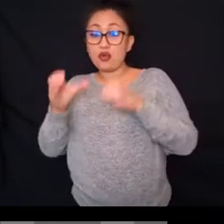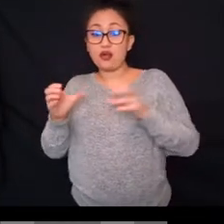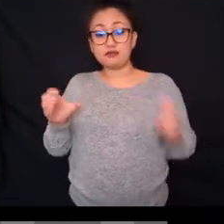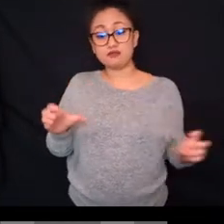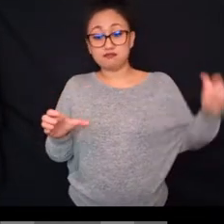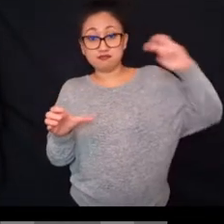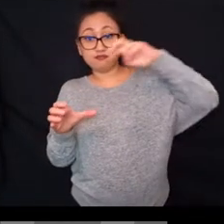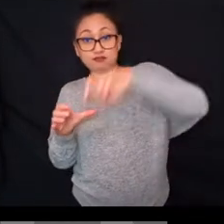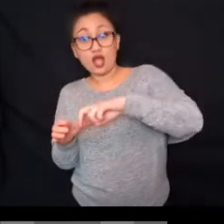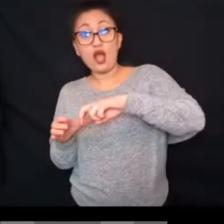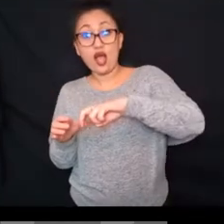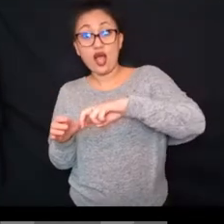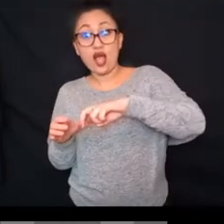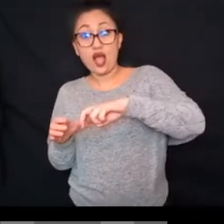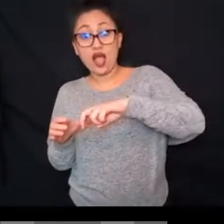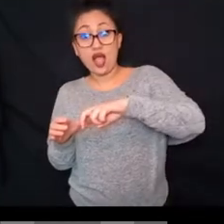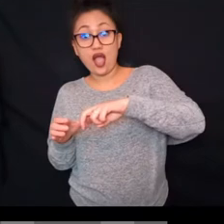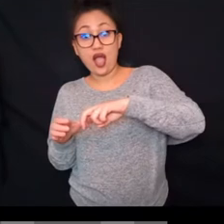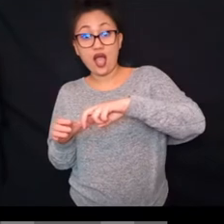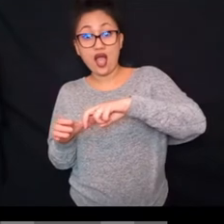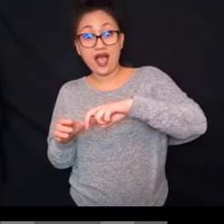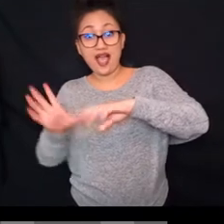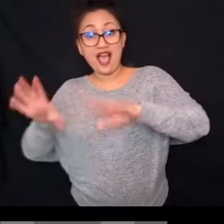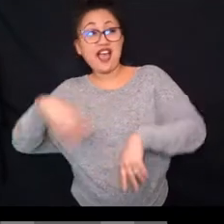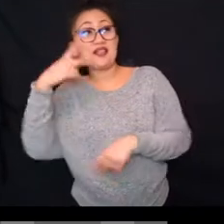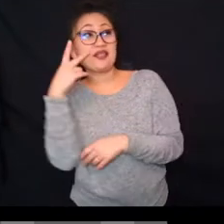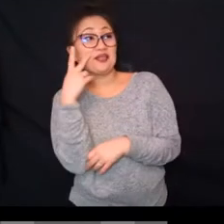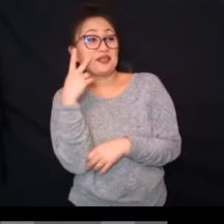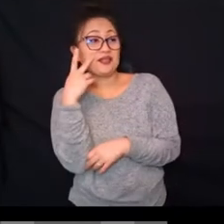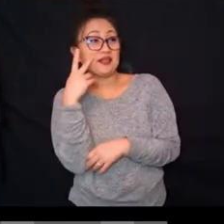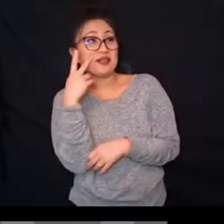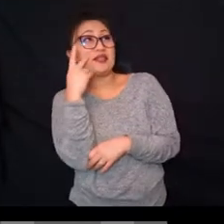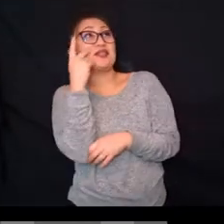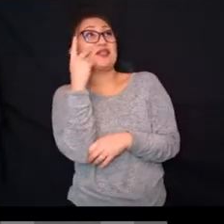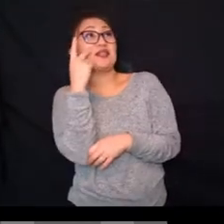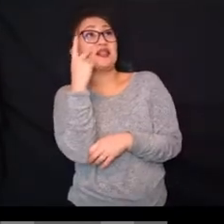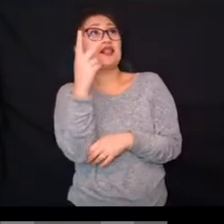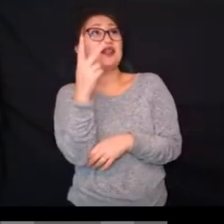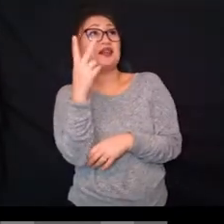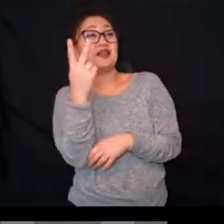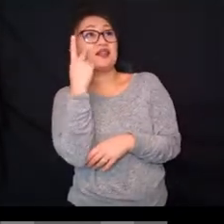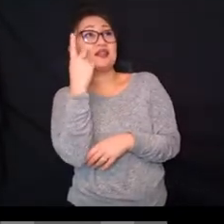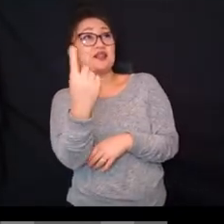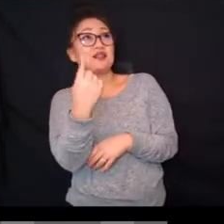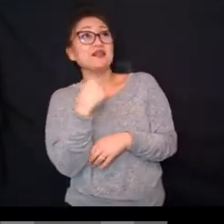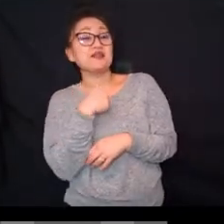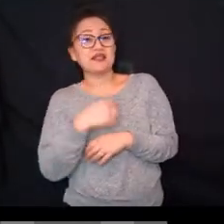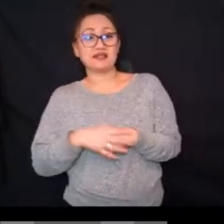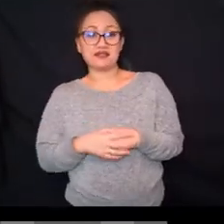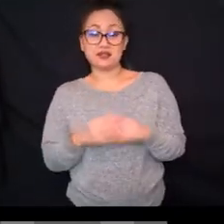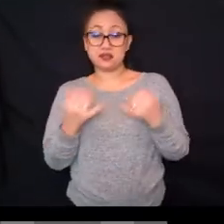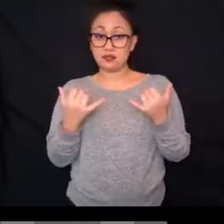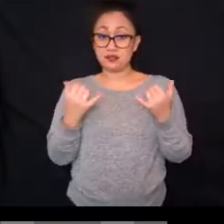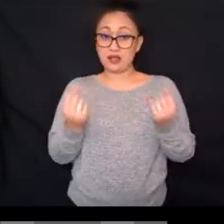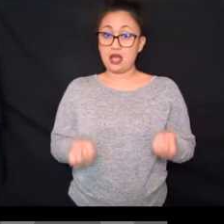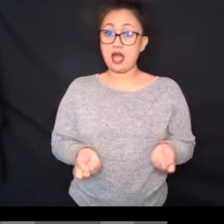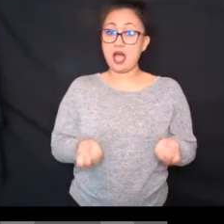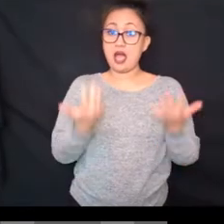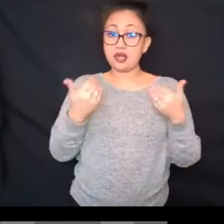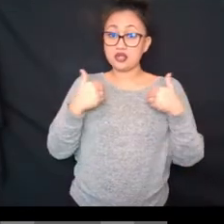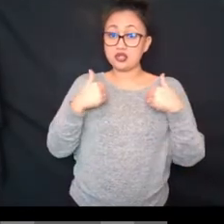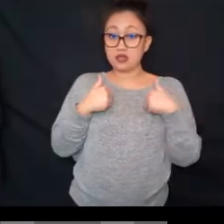and splish! Look, she cried. Look at me. All right, how many do you have in your out of the water?